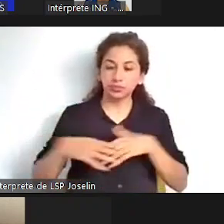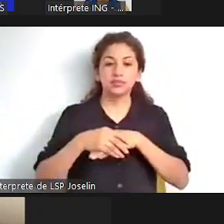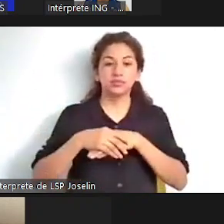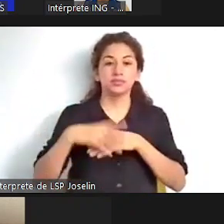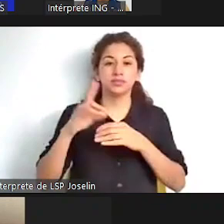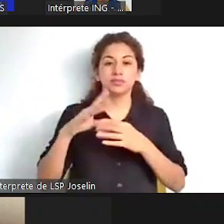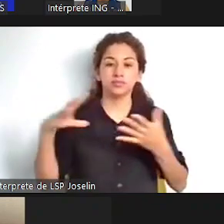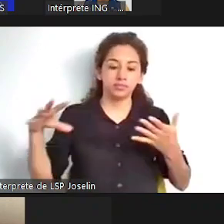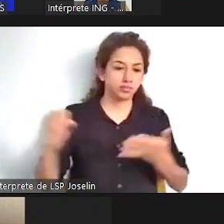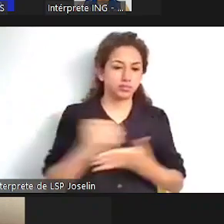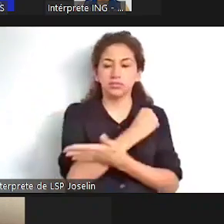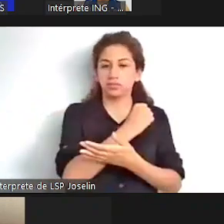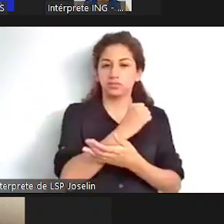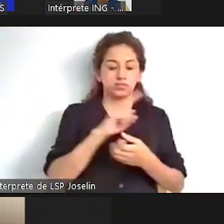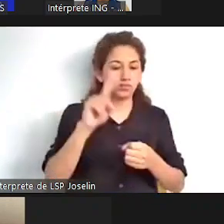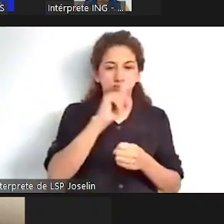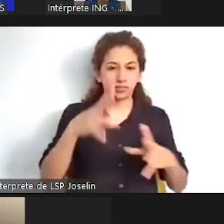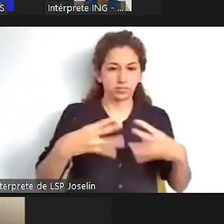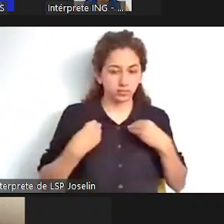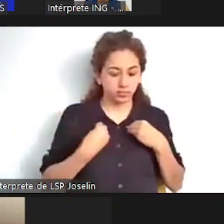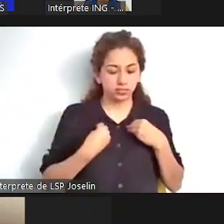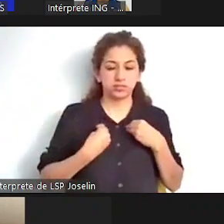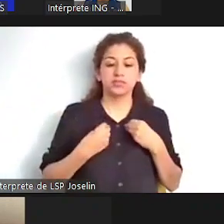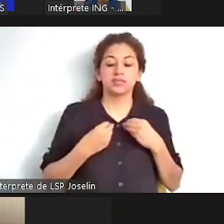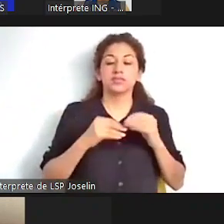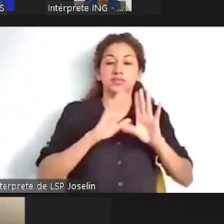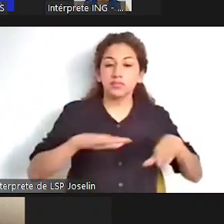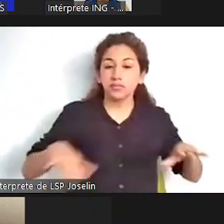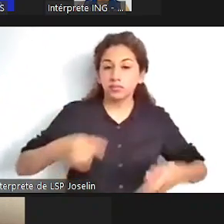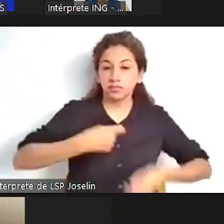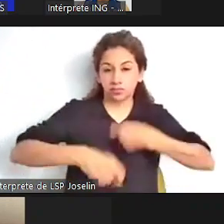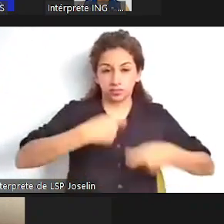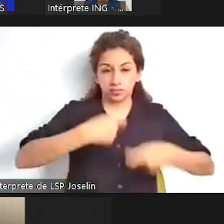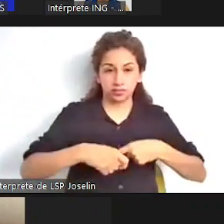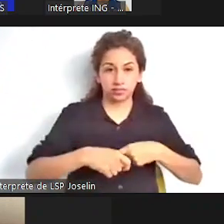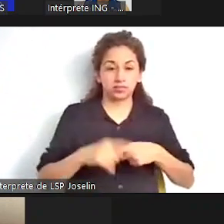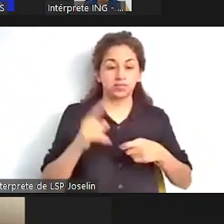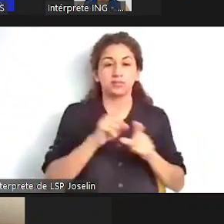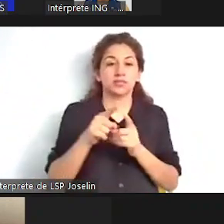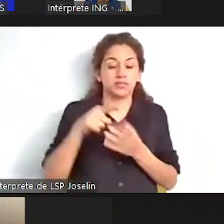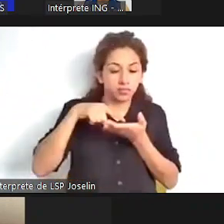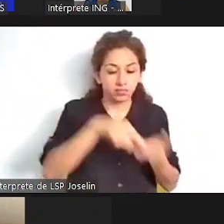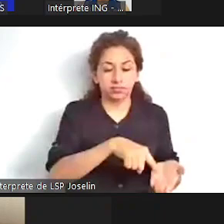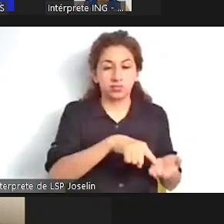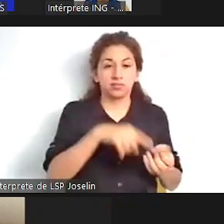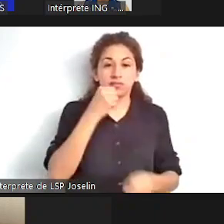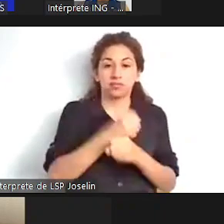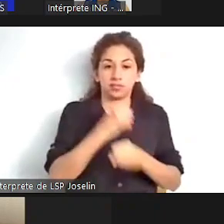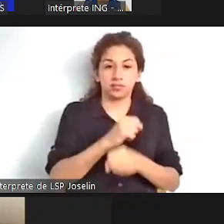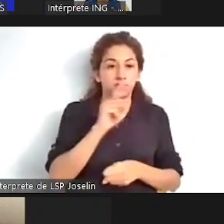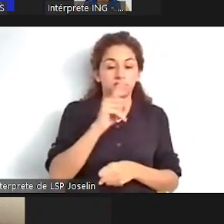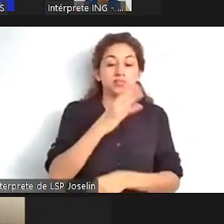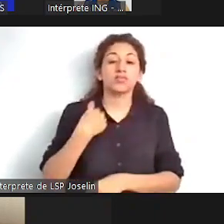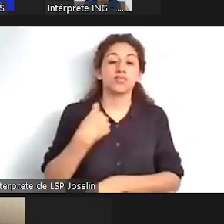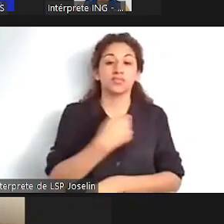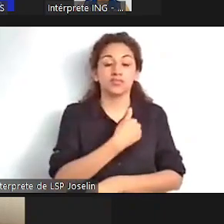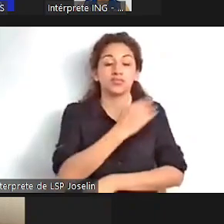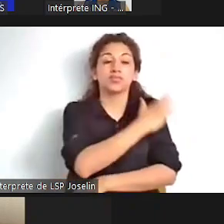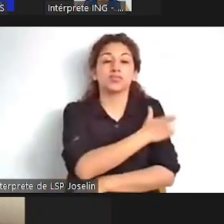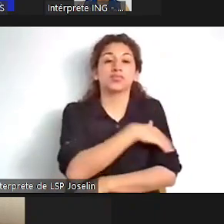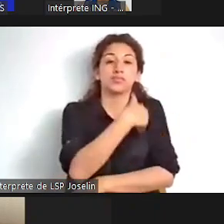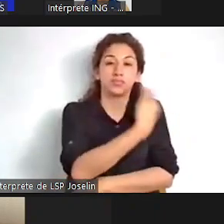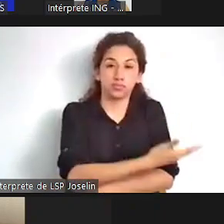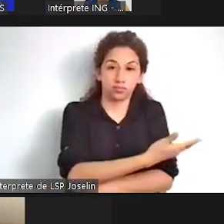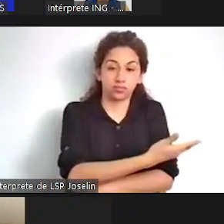and we also go alongside the eradication of child labor the eradication of forced labor we are in